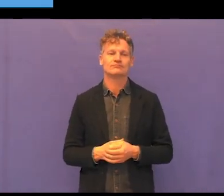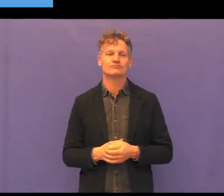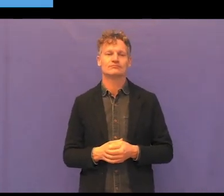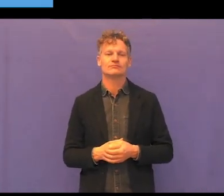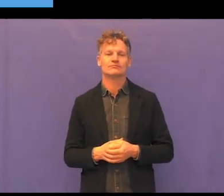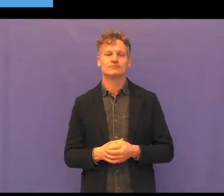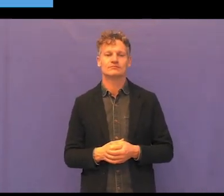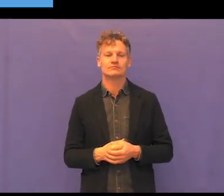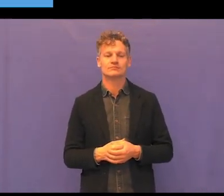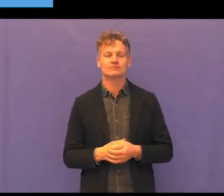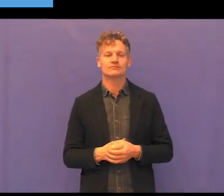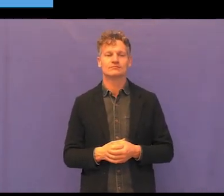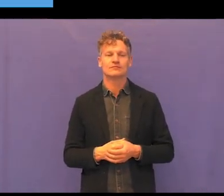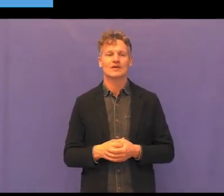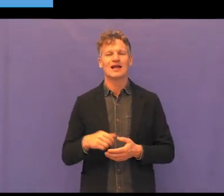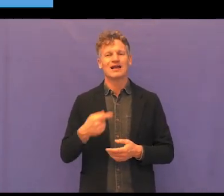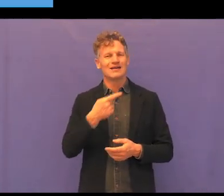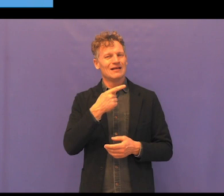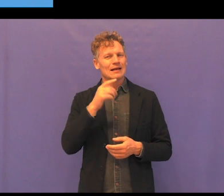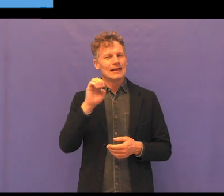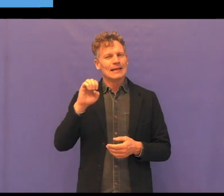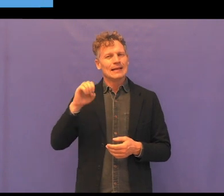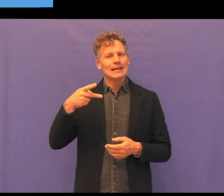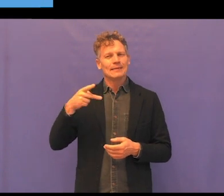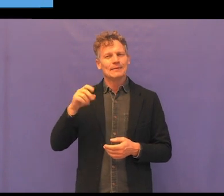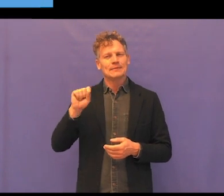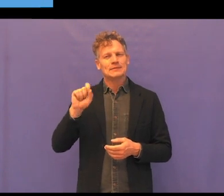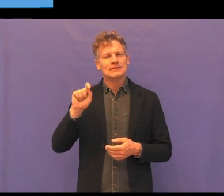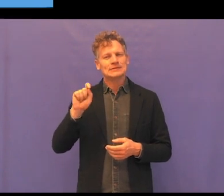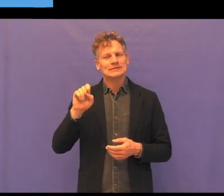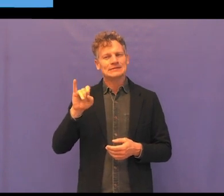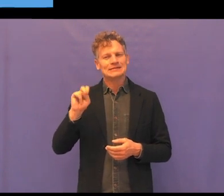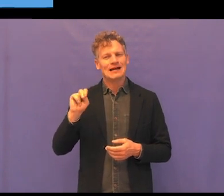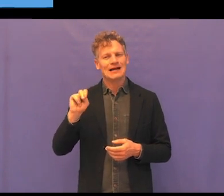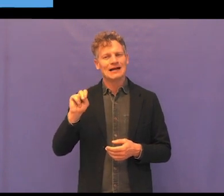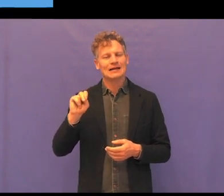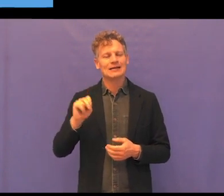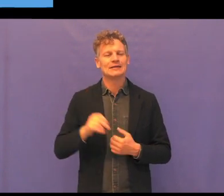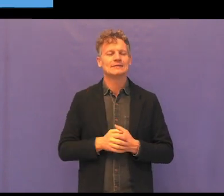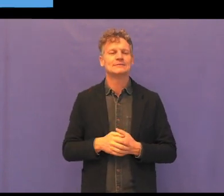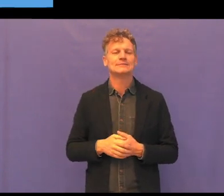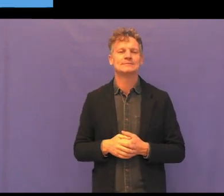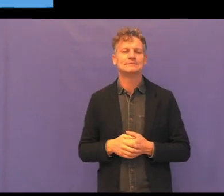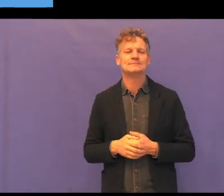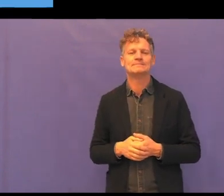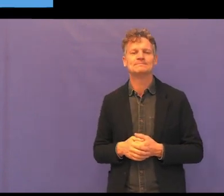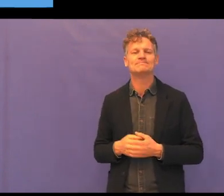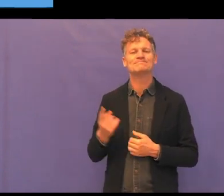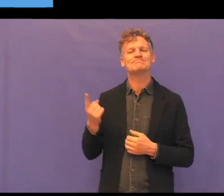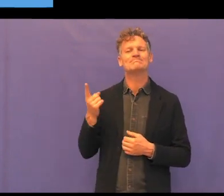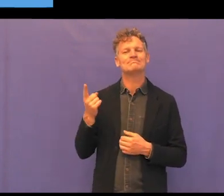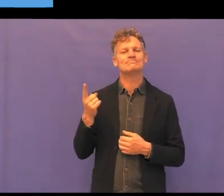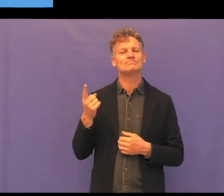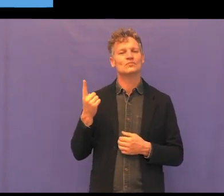is someone who thinks about the notion of